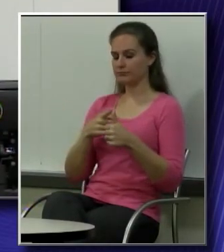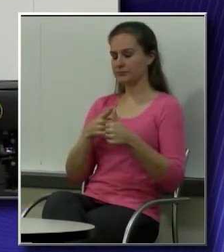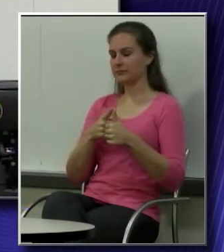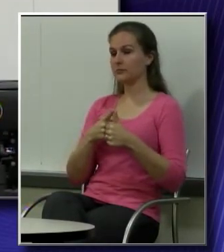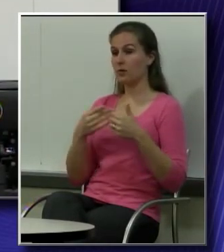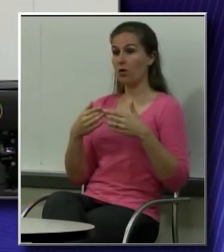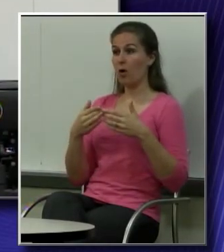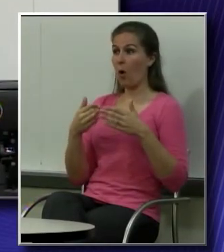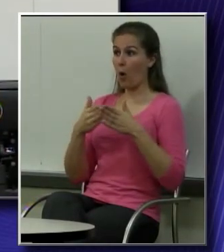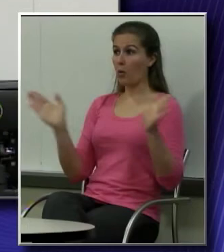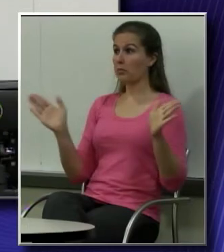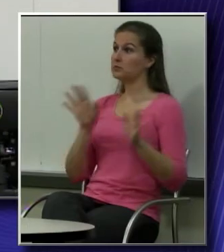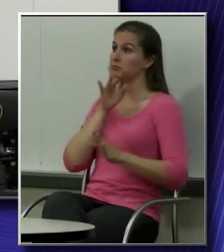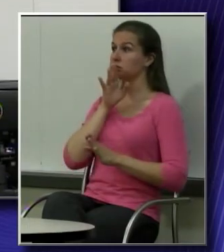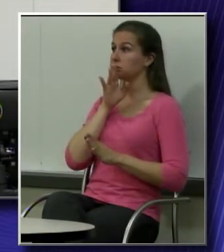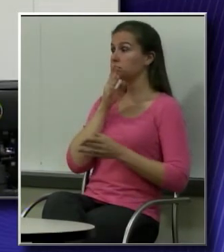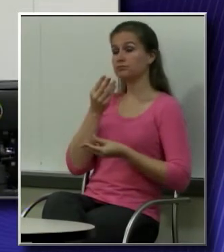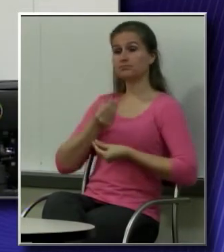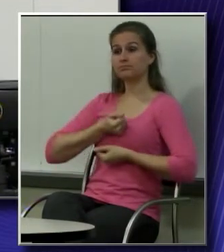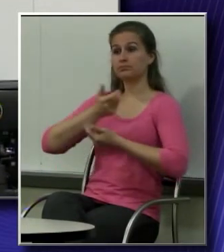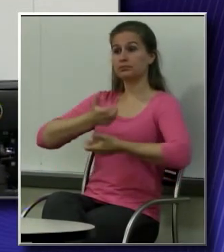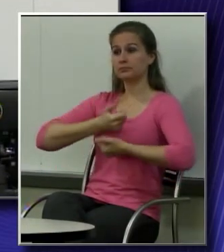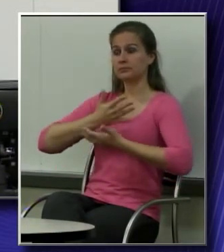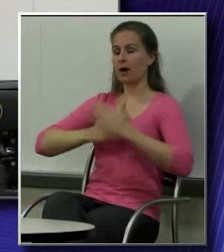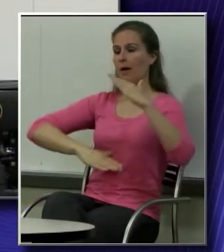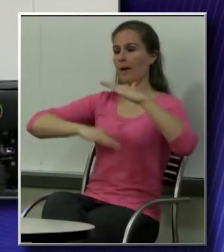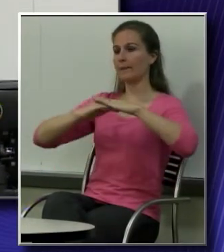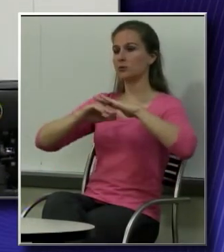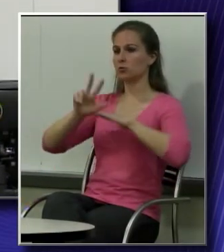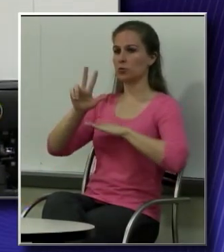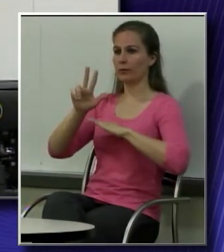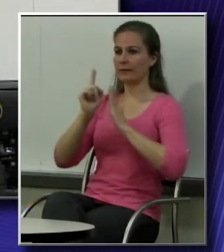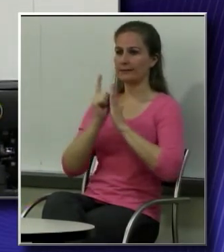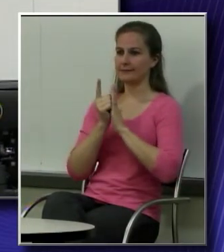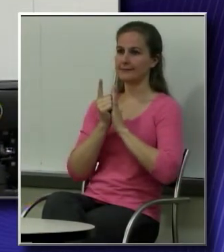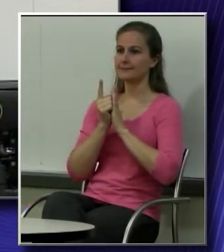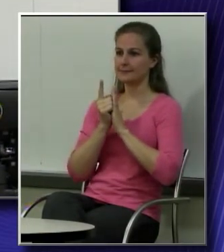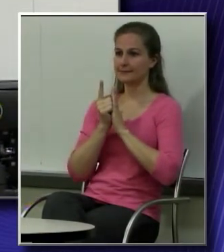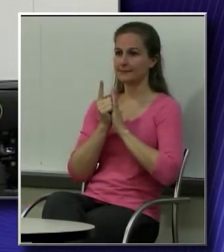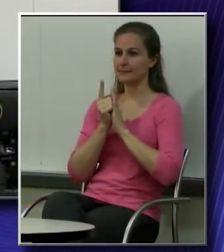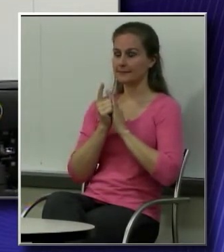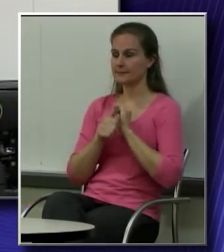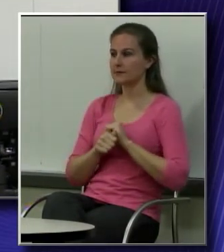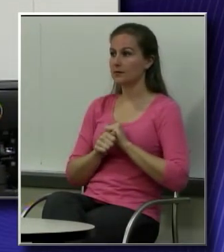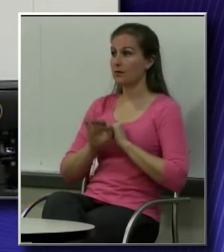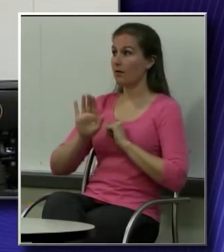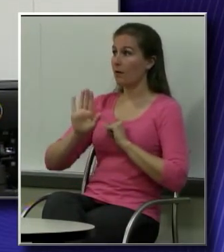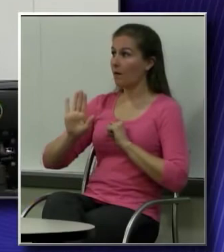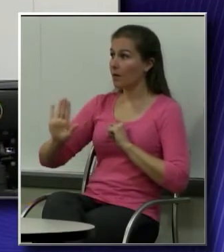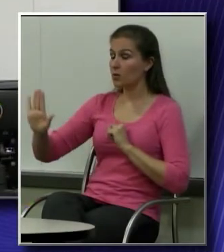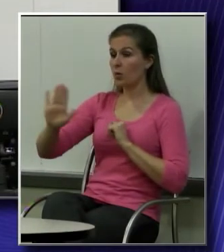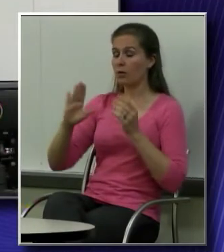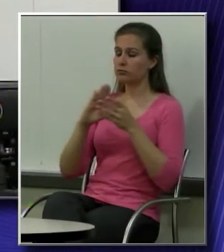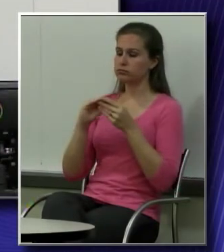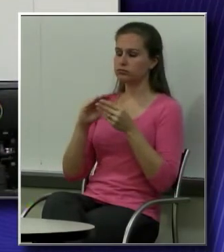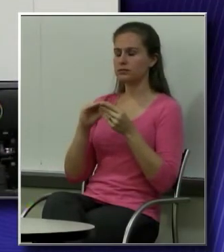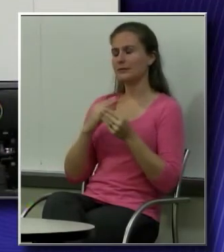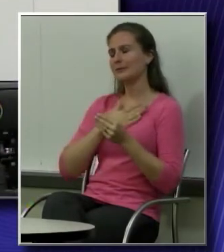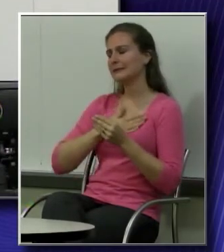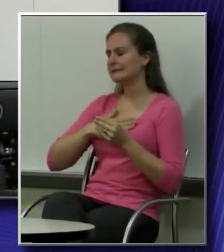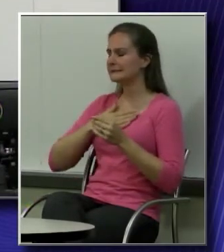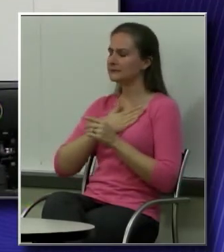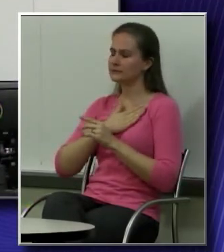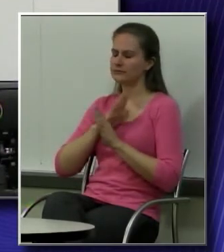simple. Each speaker will have up to 3 minutes. And we ask that you focus your comments on the essential